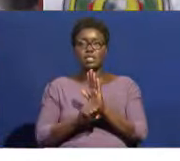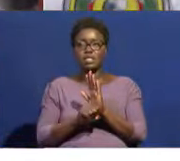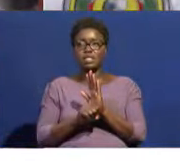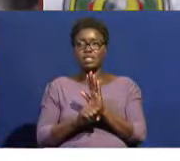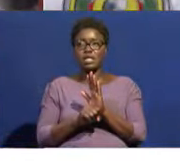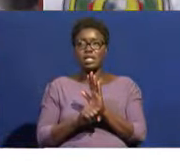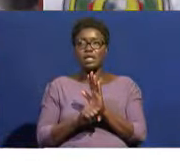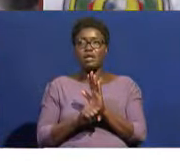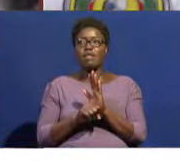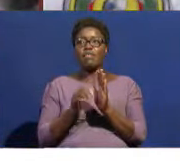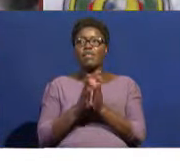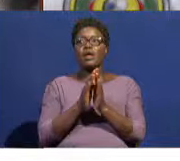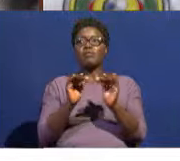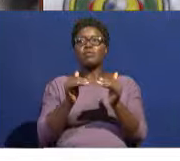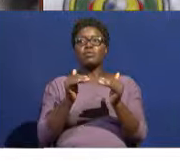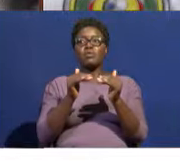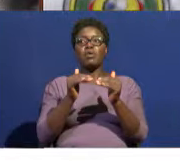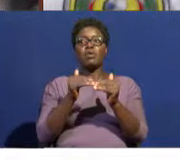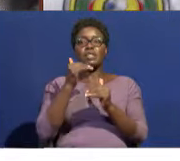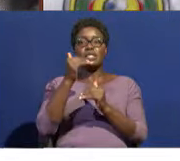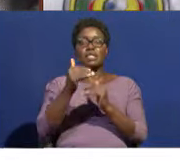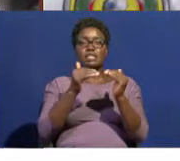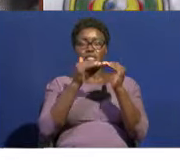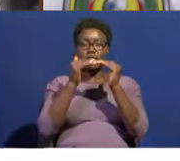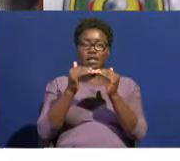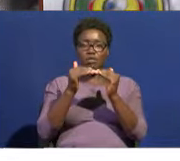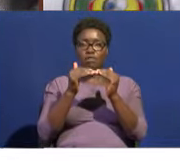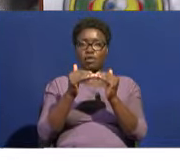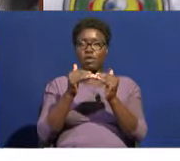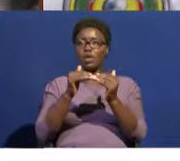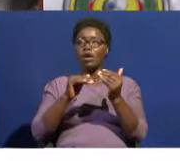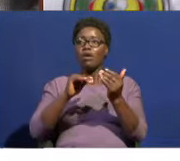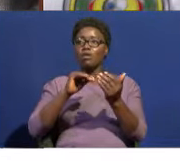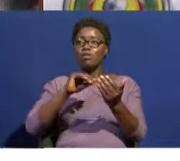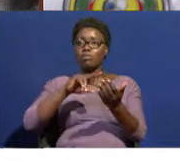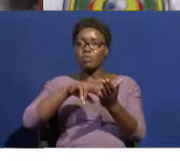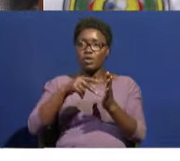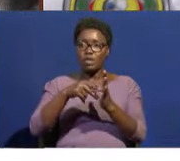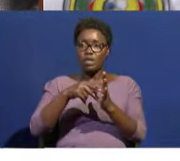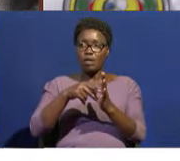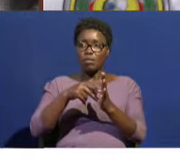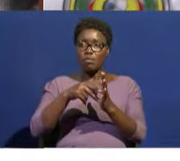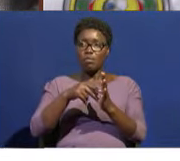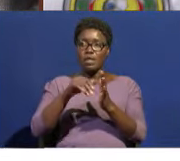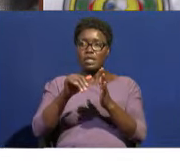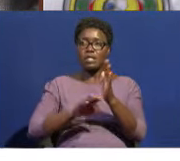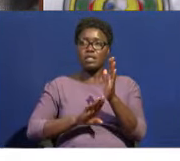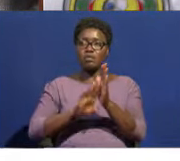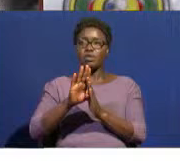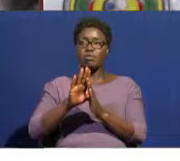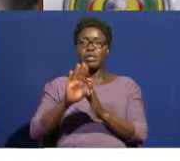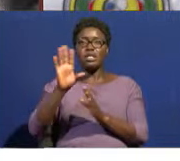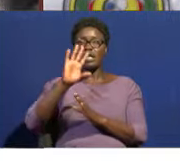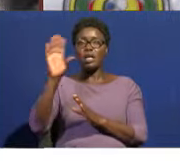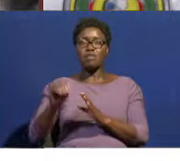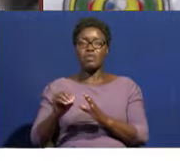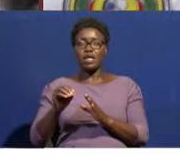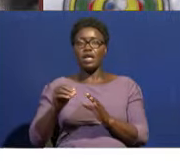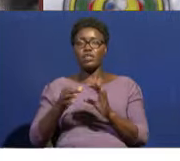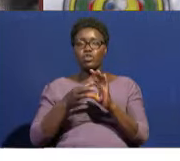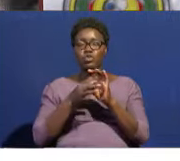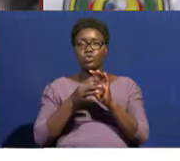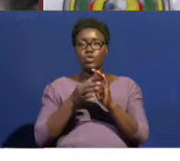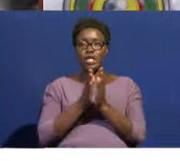1 million Next Level Initiative. This is an initiative that was developed by the African Union,